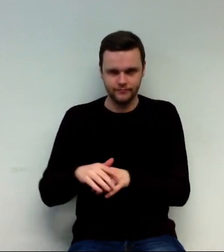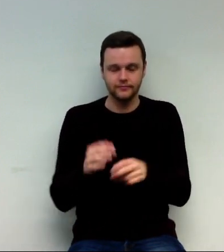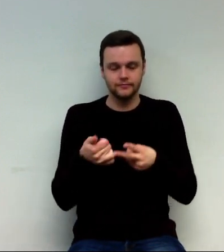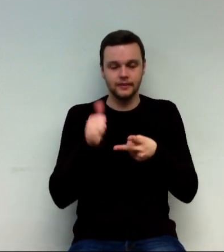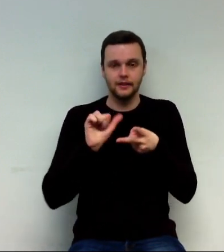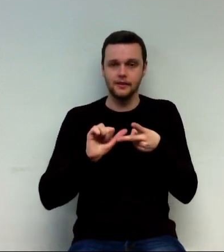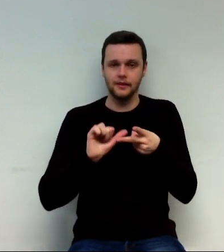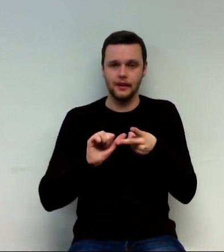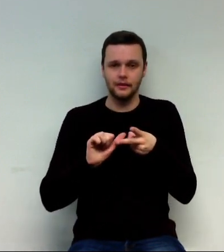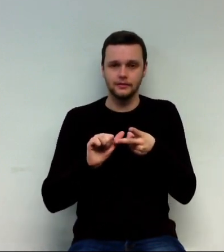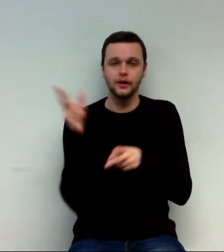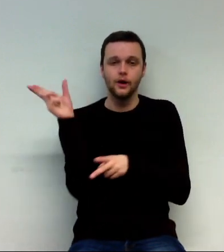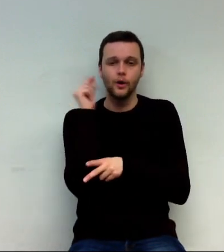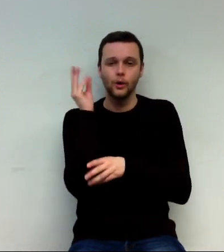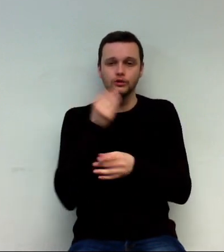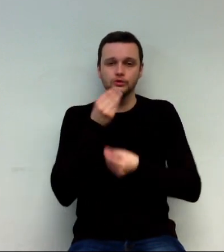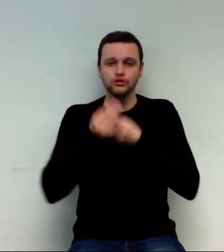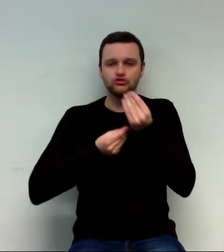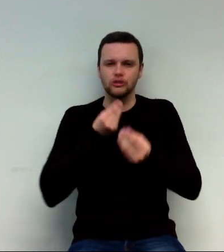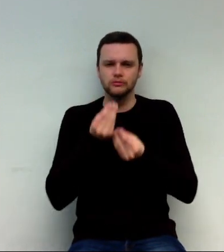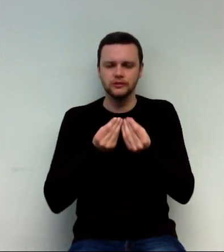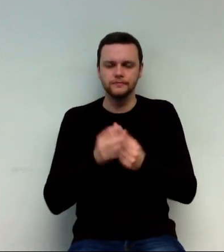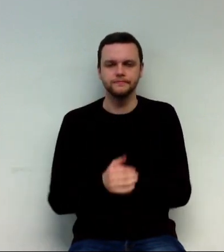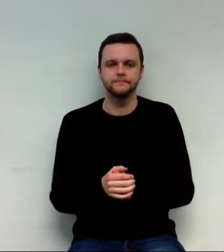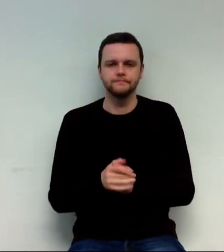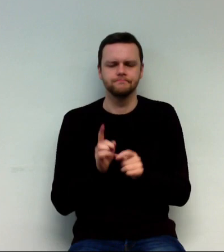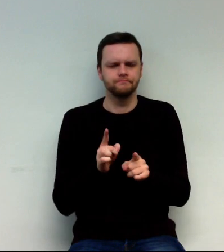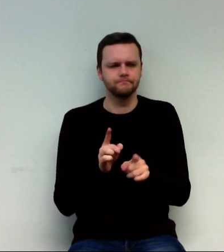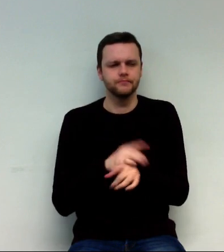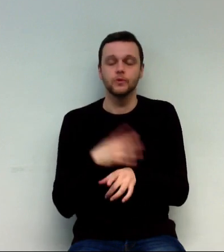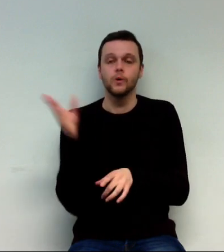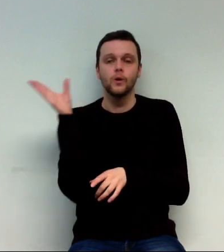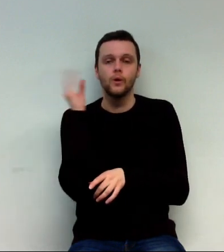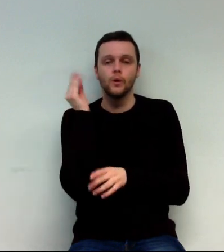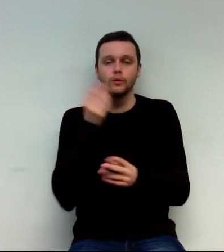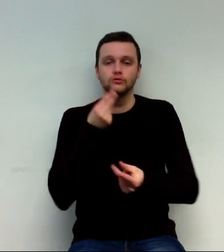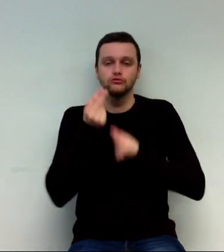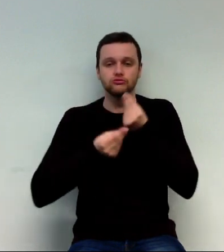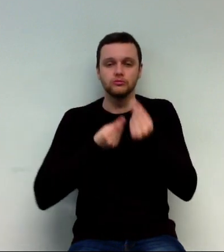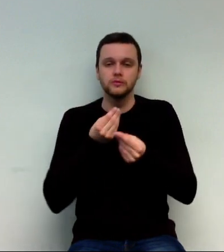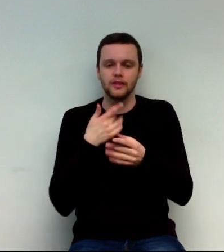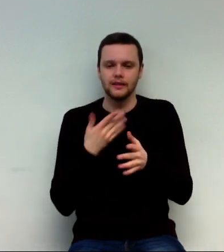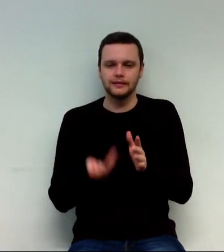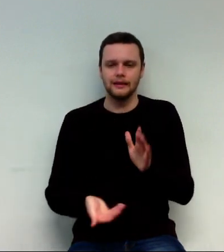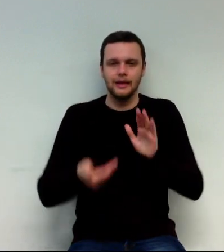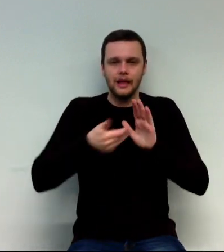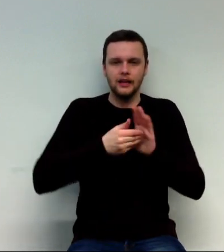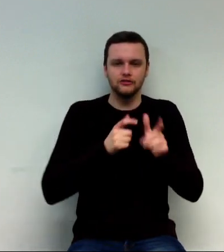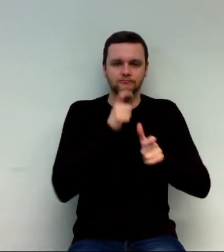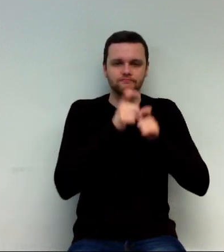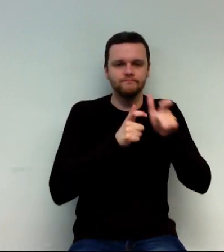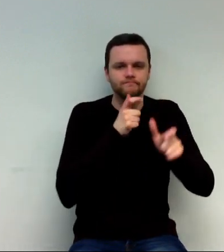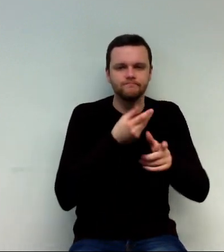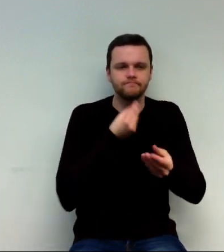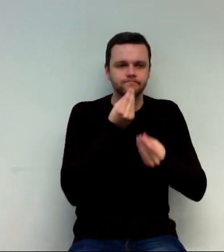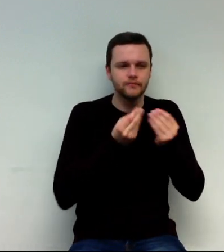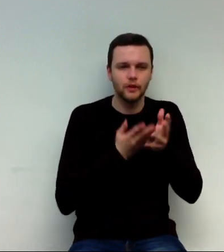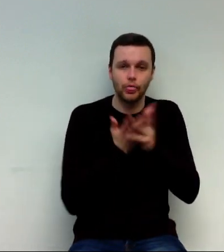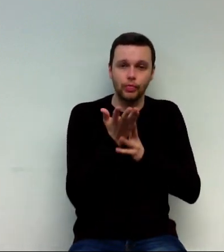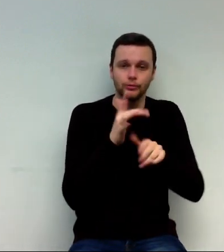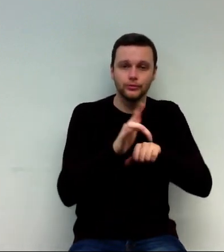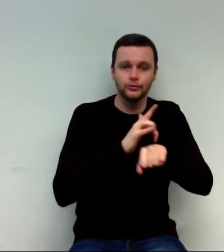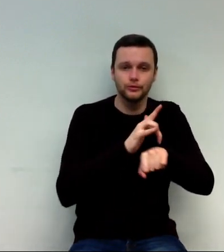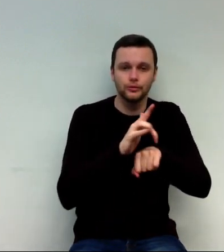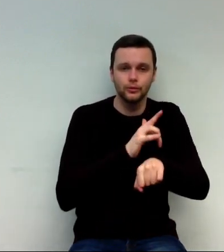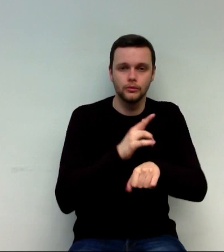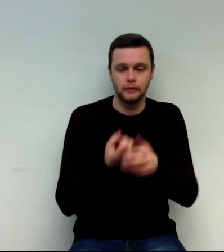we've got audio description. Yeah, so audio description provides additional narration during a show. It's normally